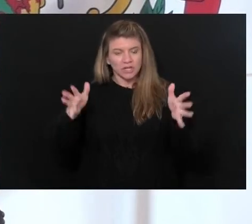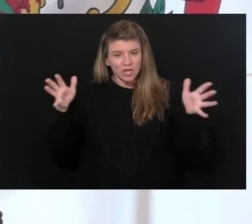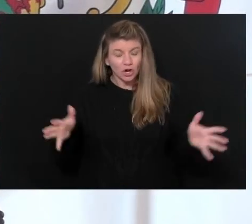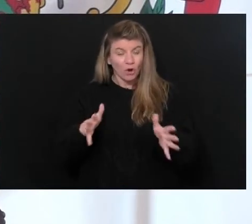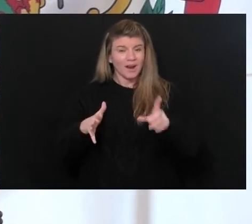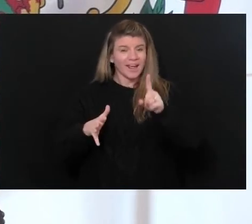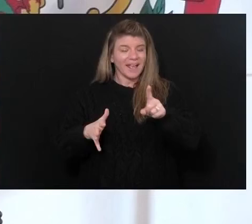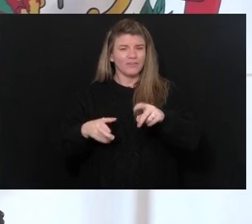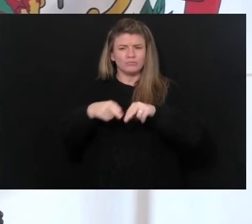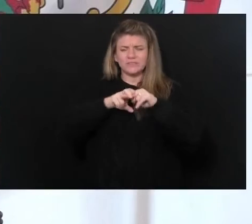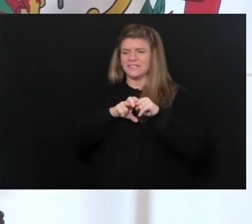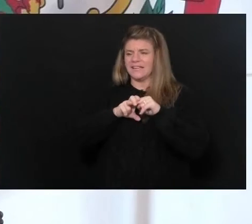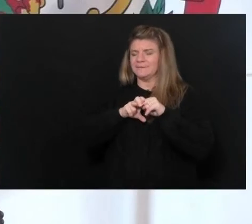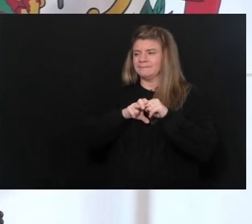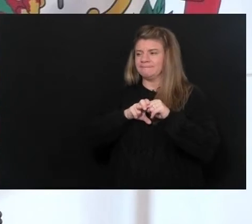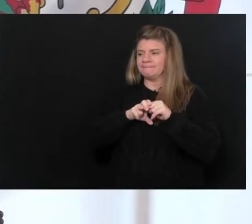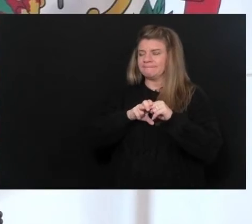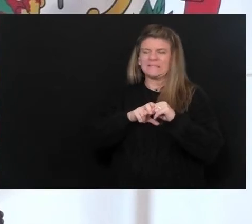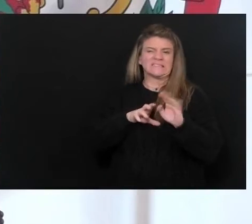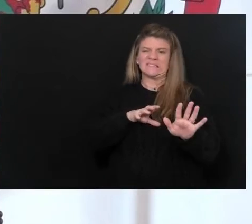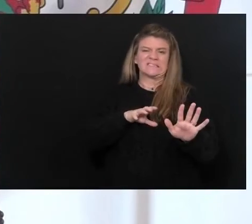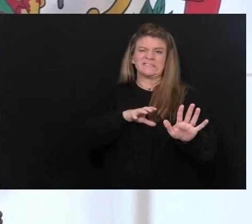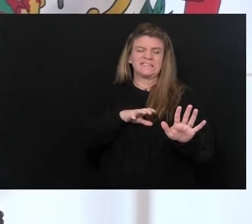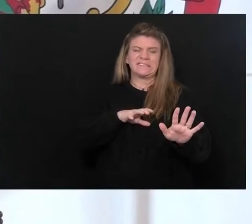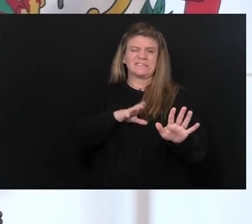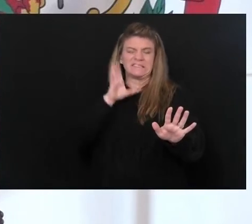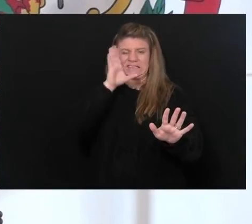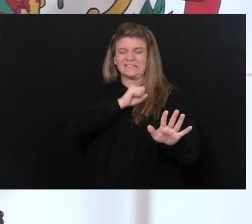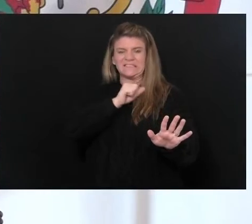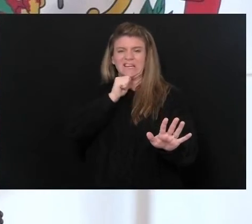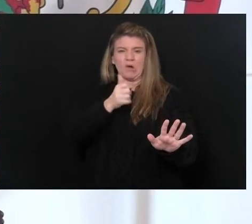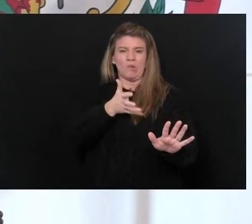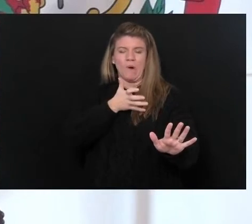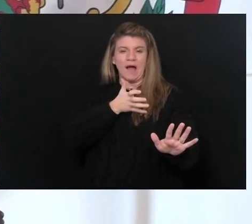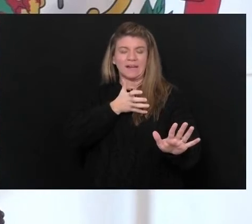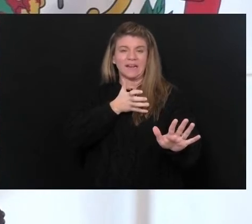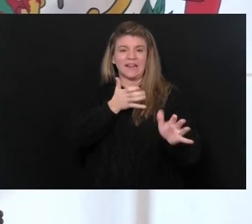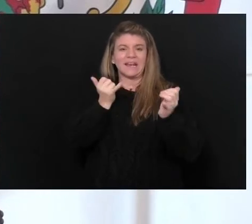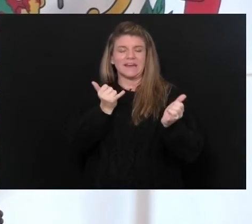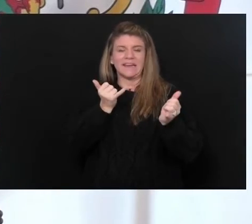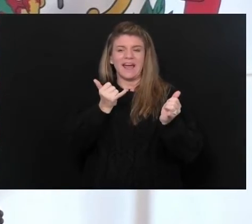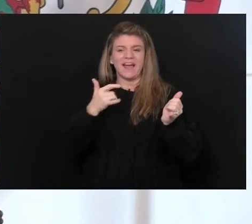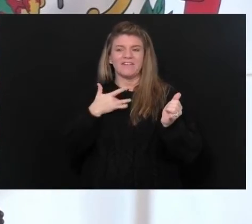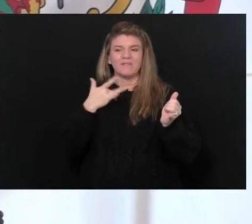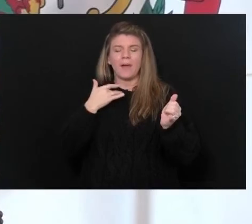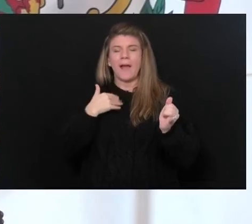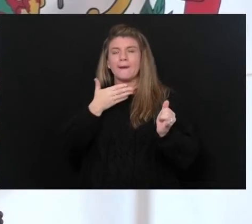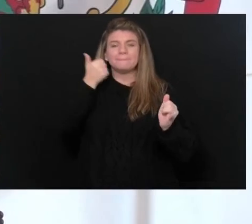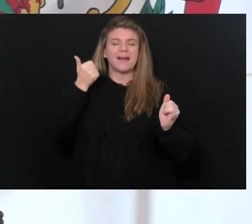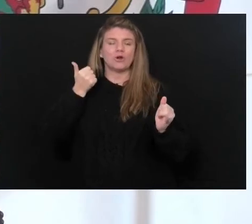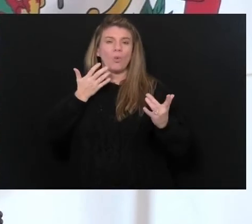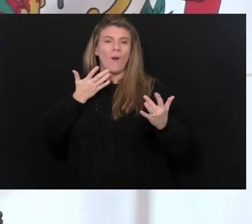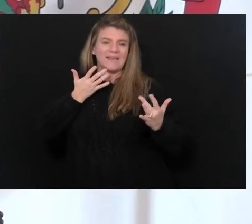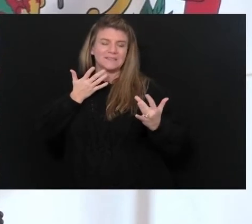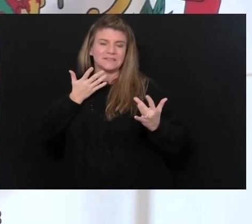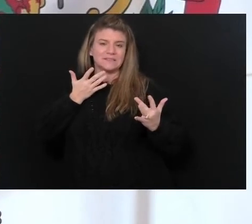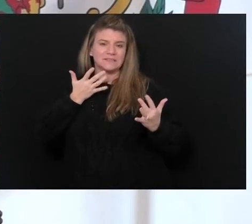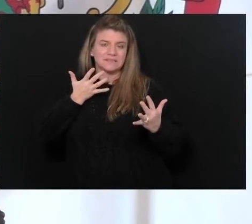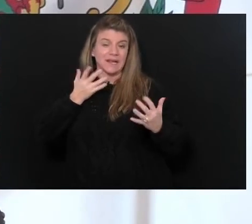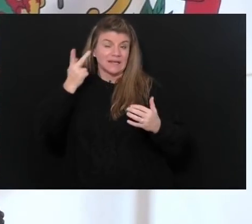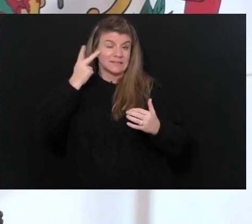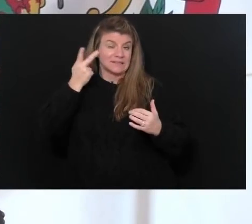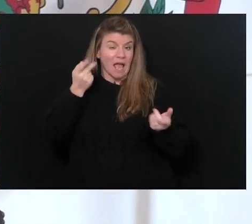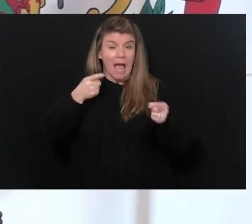you sit on the sidelines and don't take vaccines and now and everything, thinking, well, I'm better off to wait and see